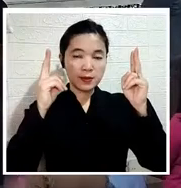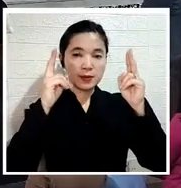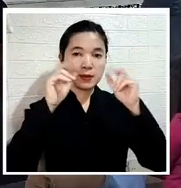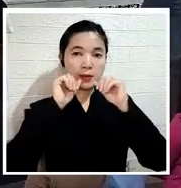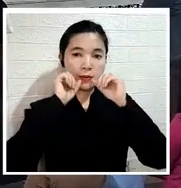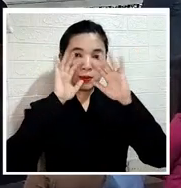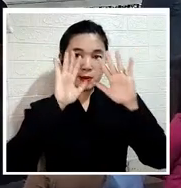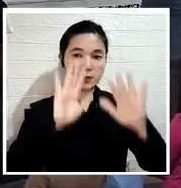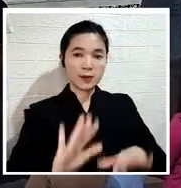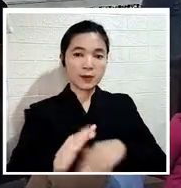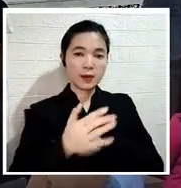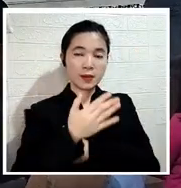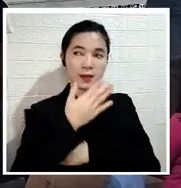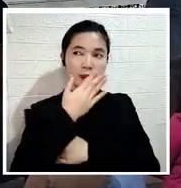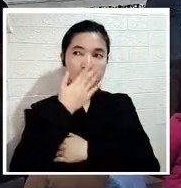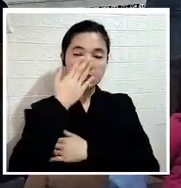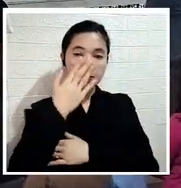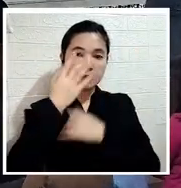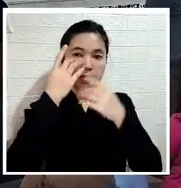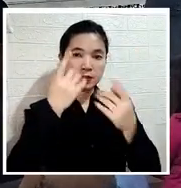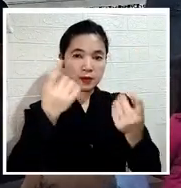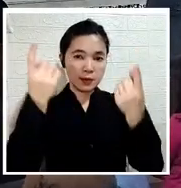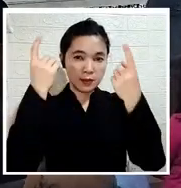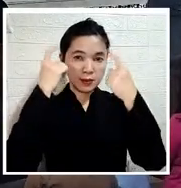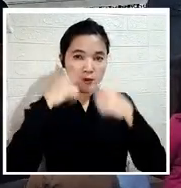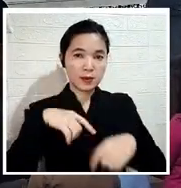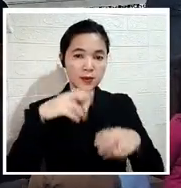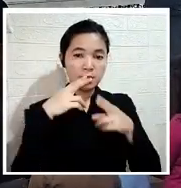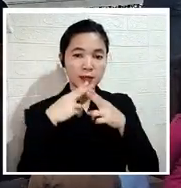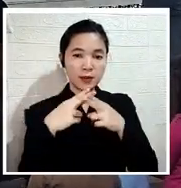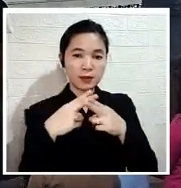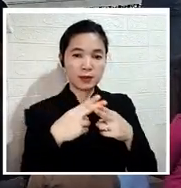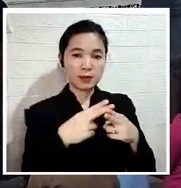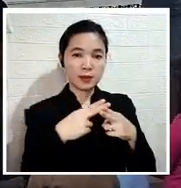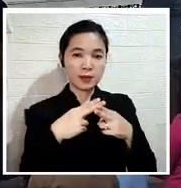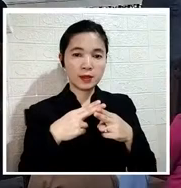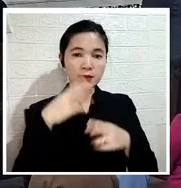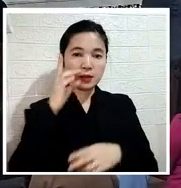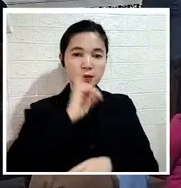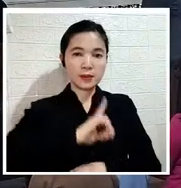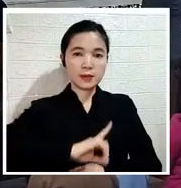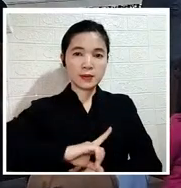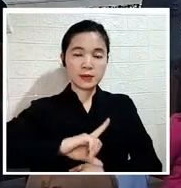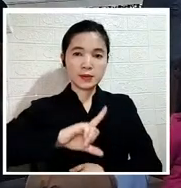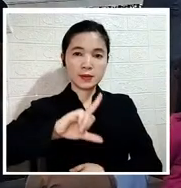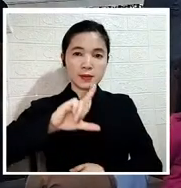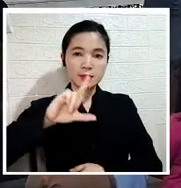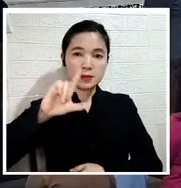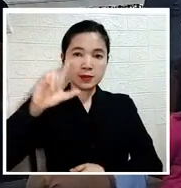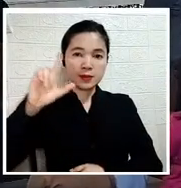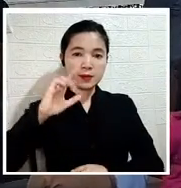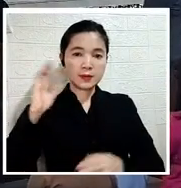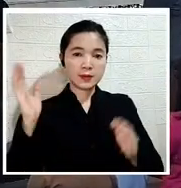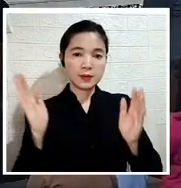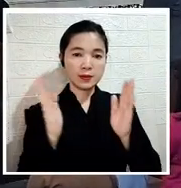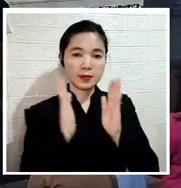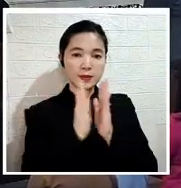highest. Blessed is he who comes in the name of the